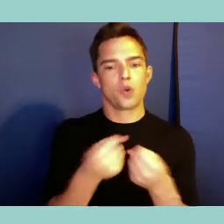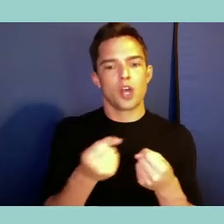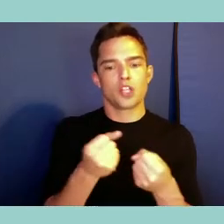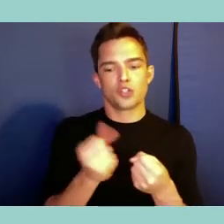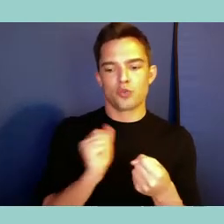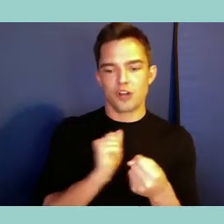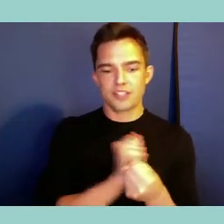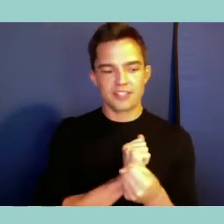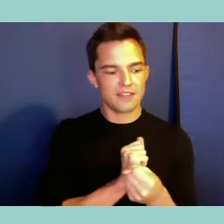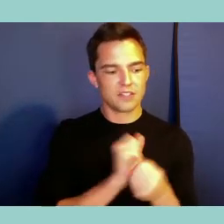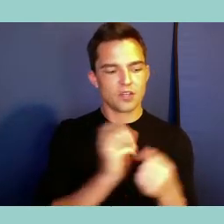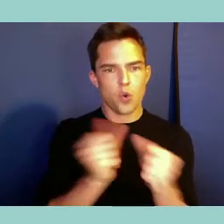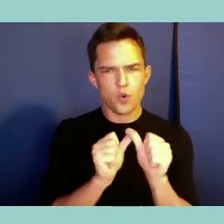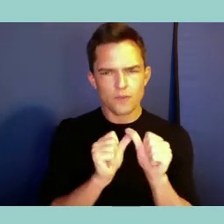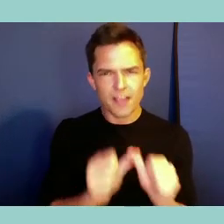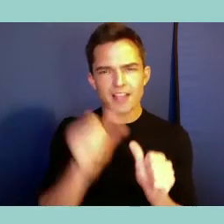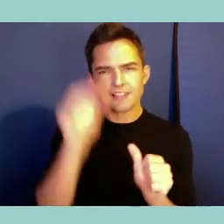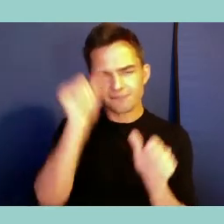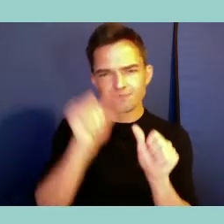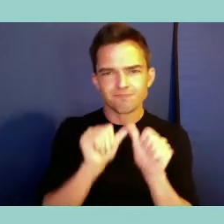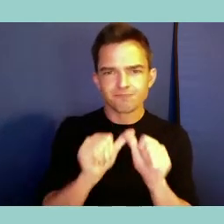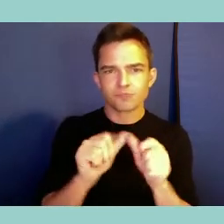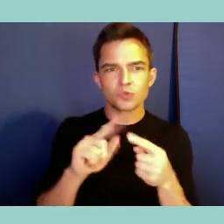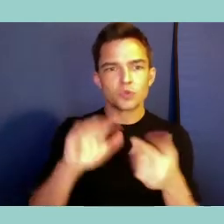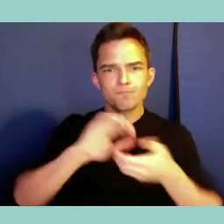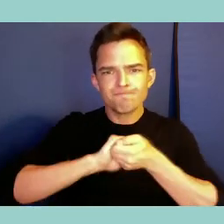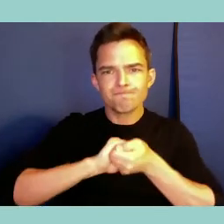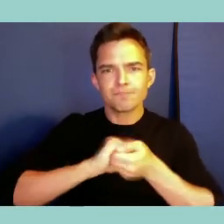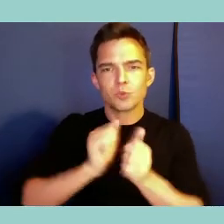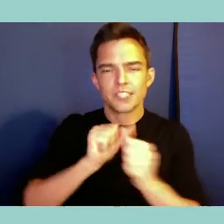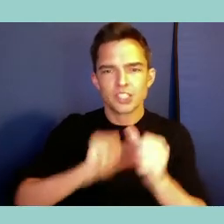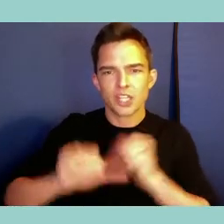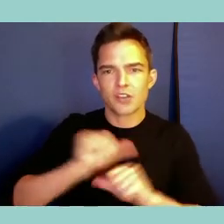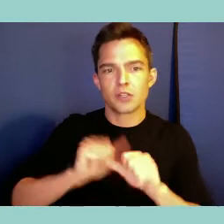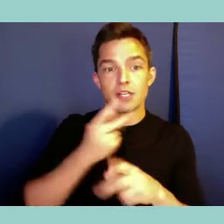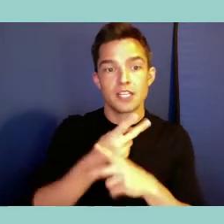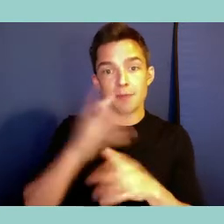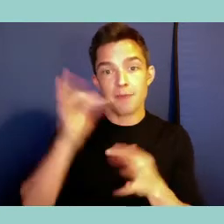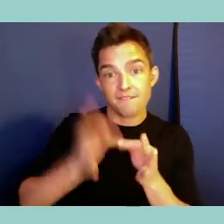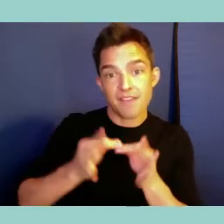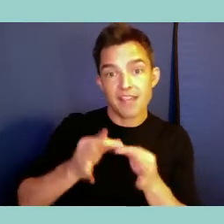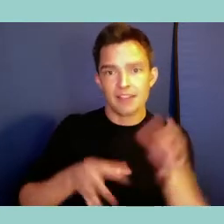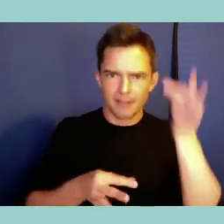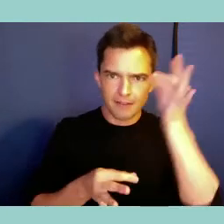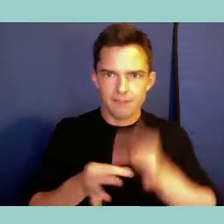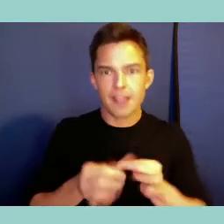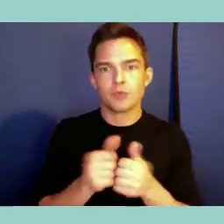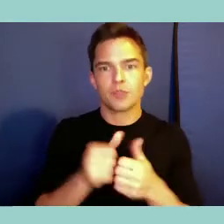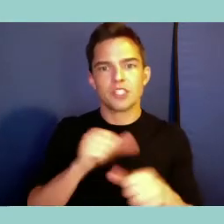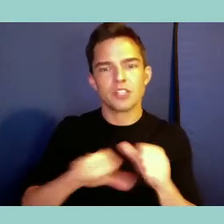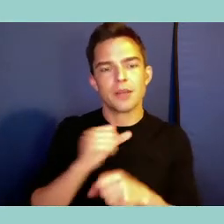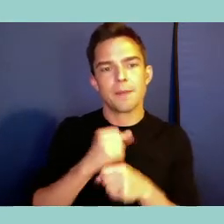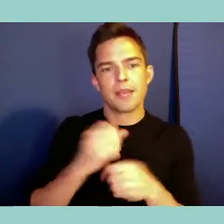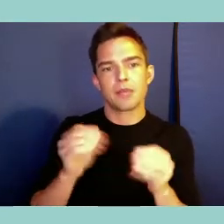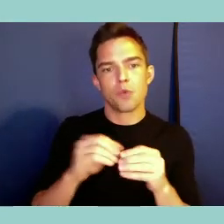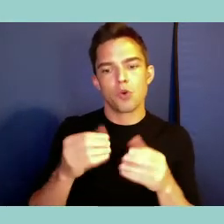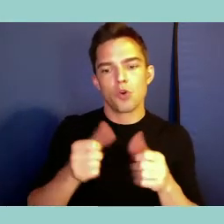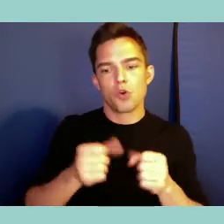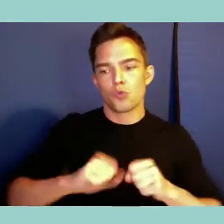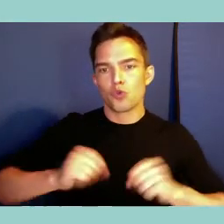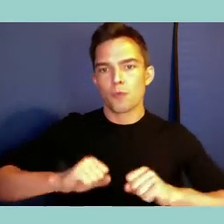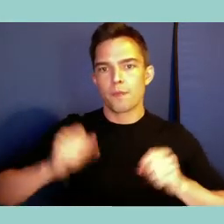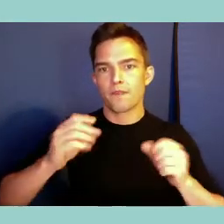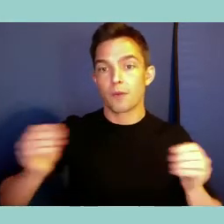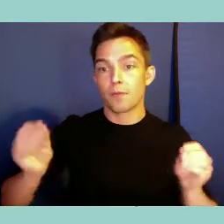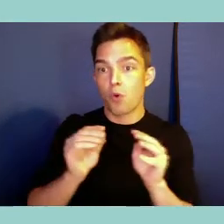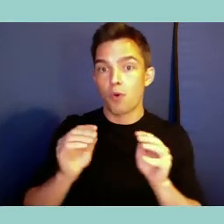ourselves. When we hold fast to one another. When we keep faith with each other and make room for more and more and